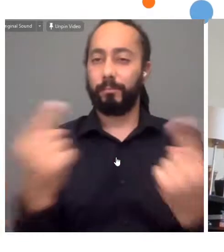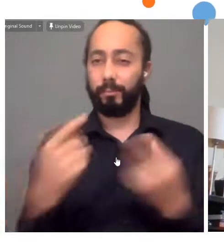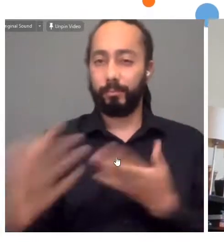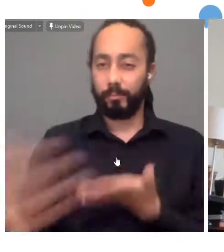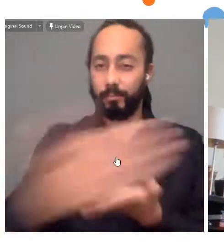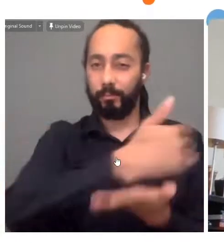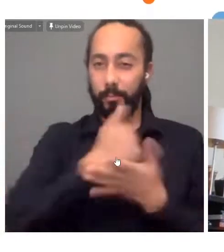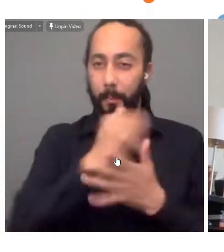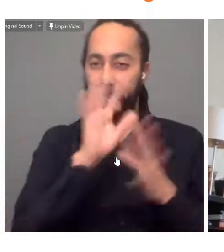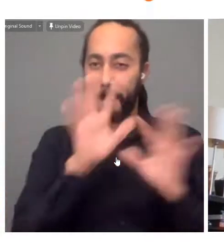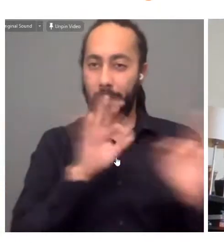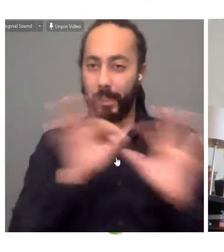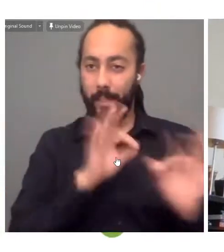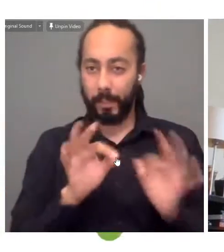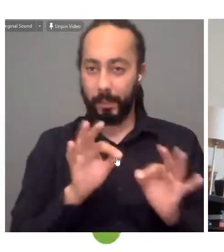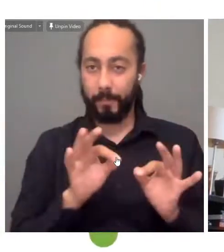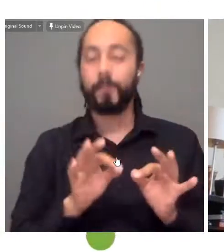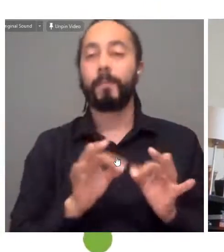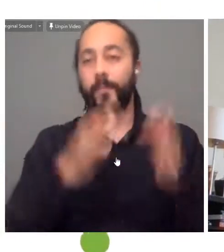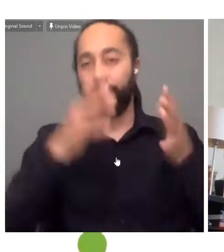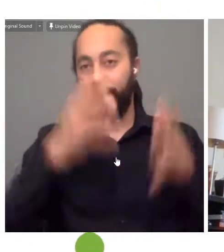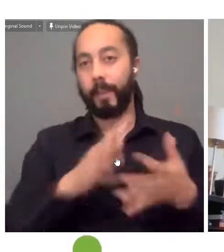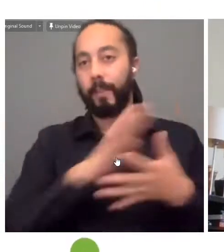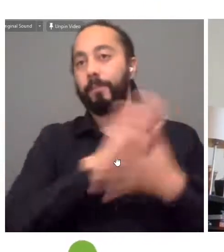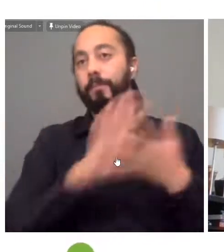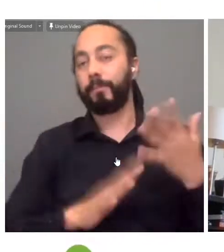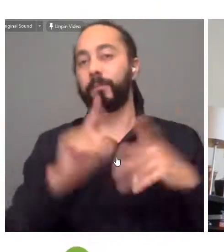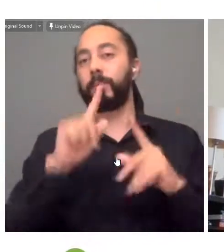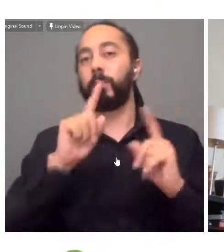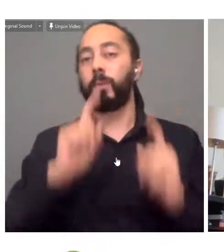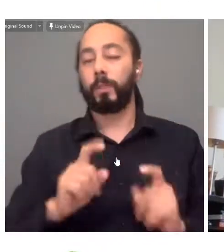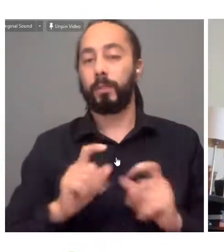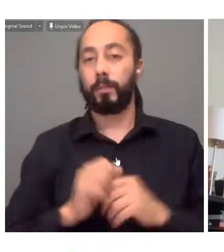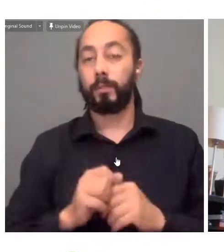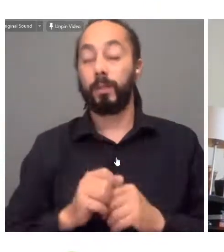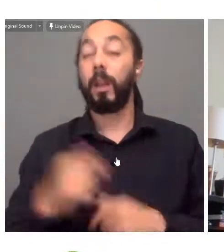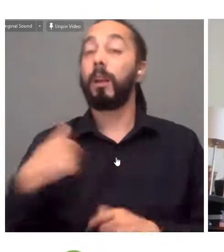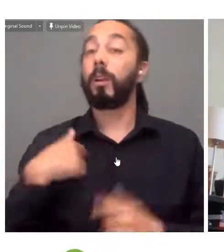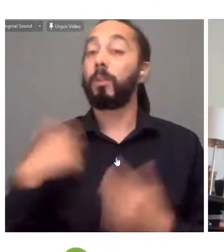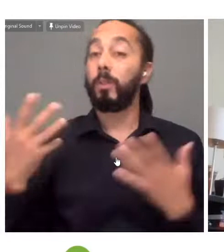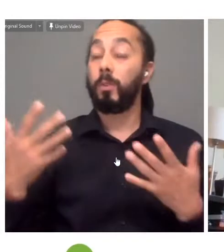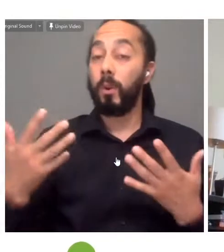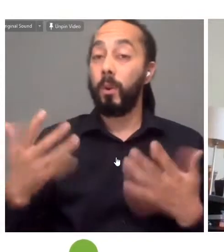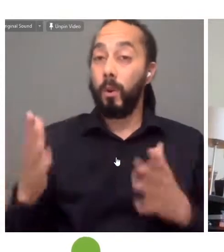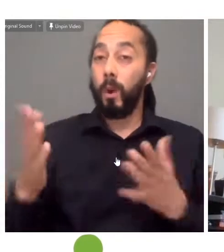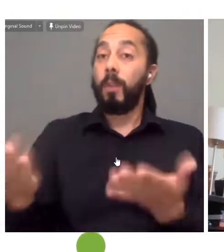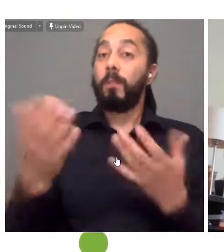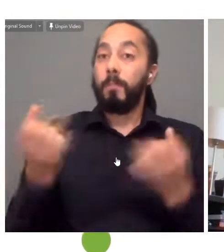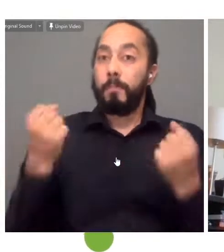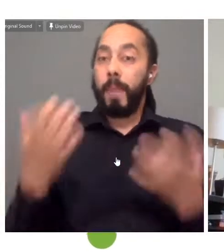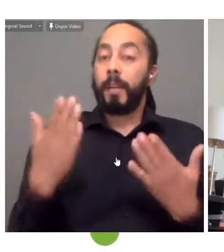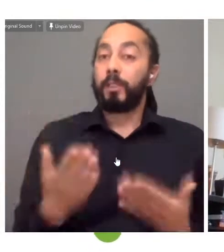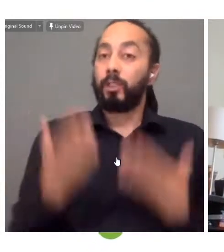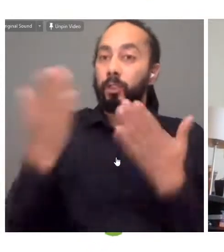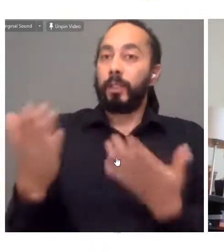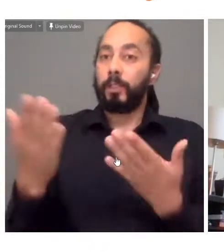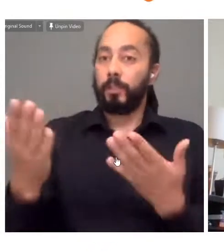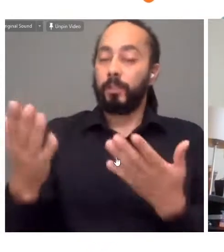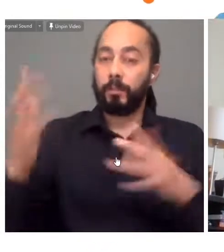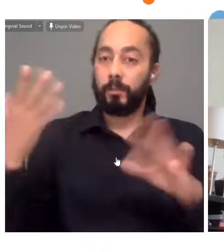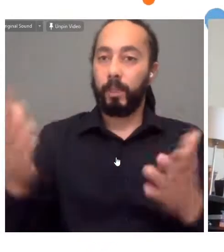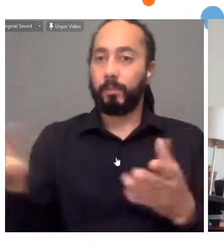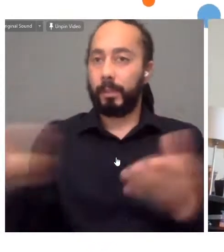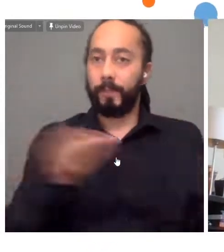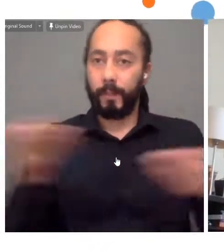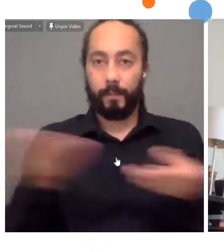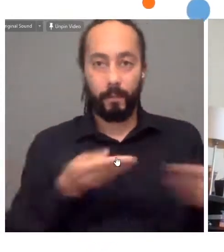received several hundred recommendations that we are going to look at. Key themes, submitted ideas from